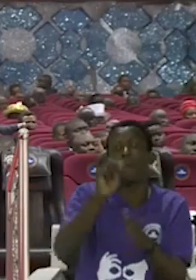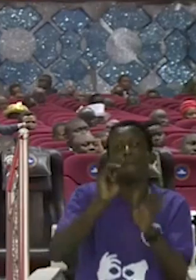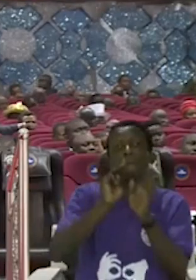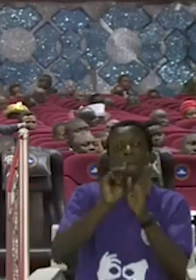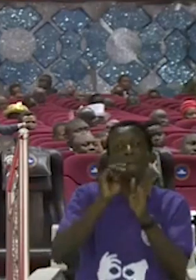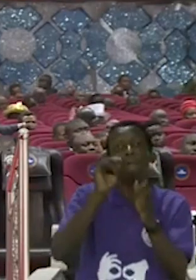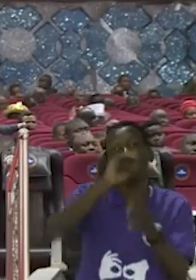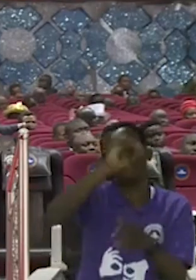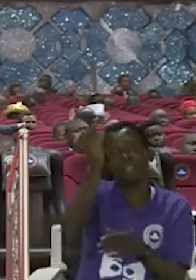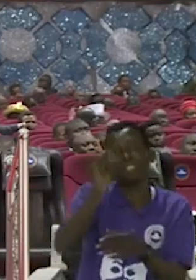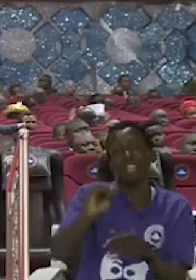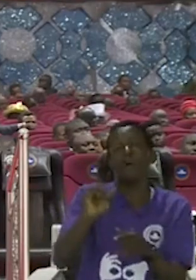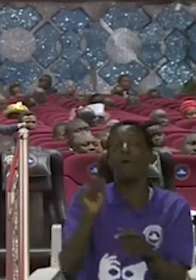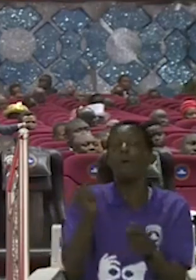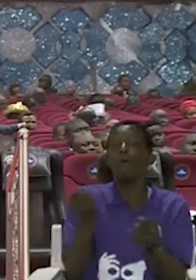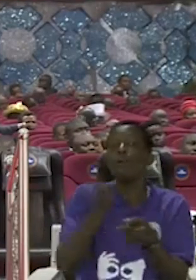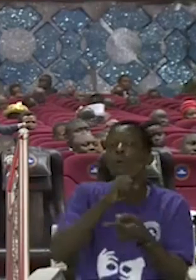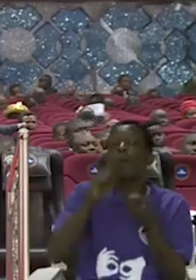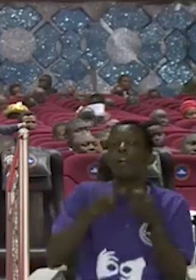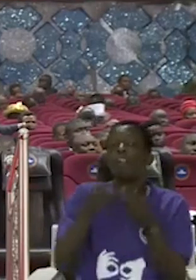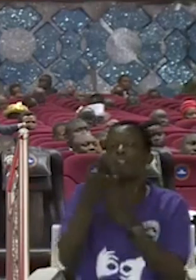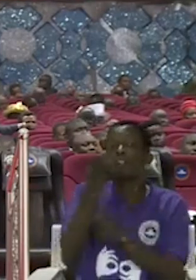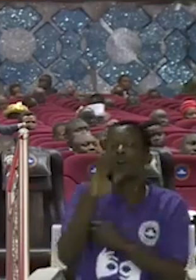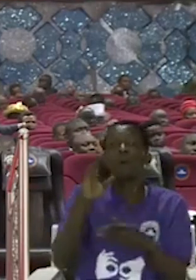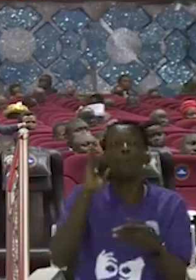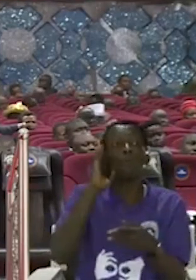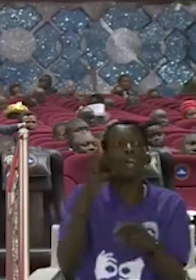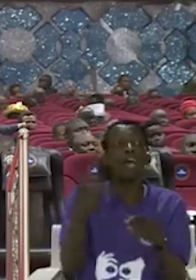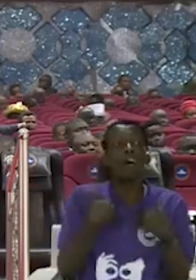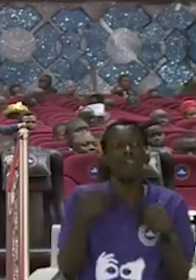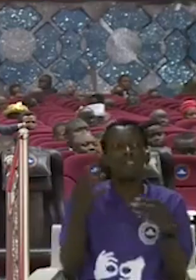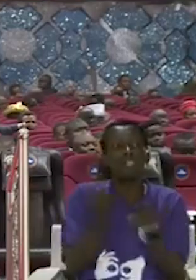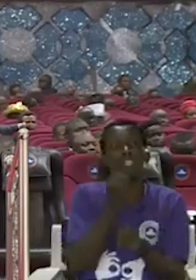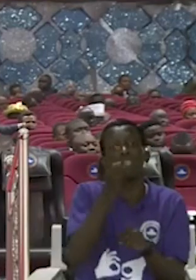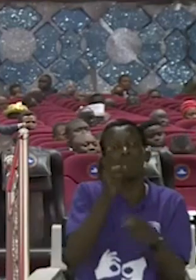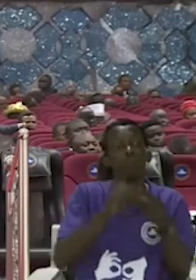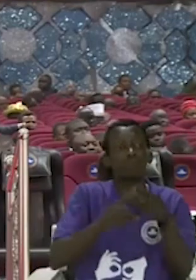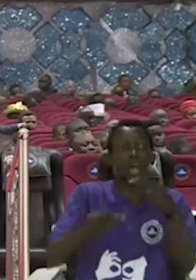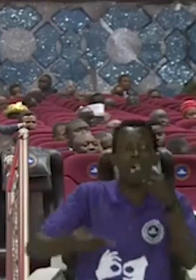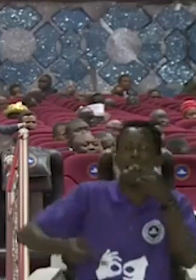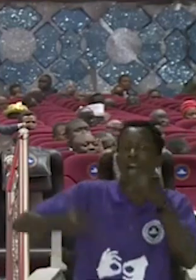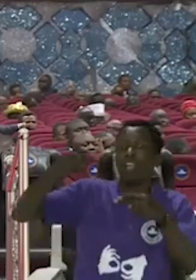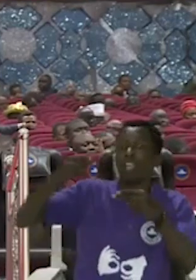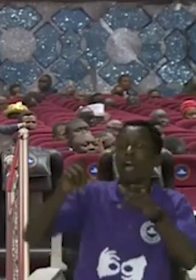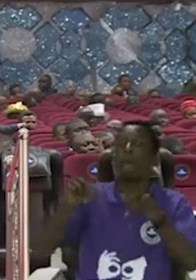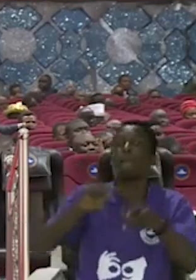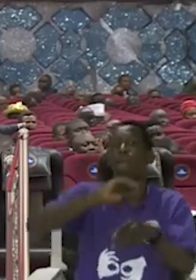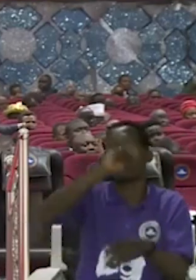have taken you to a higher percentage.